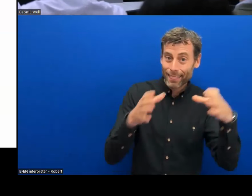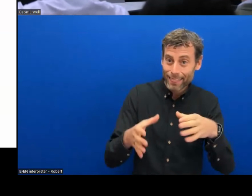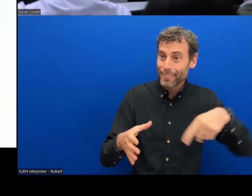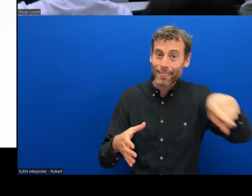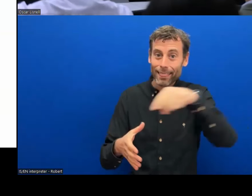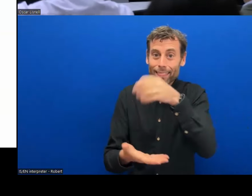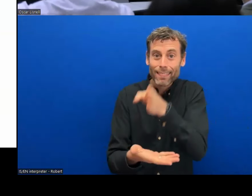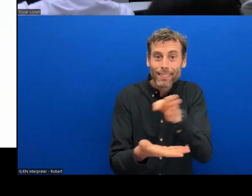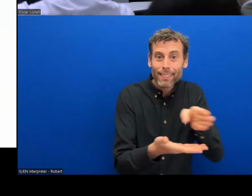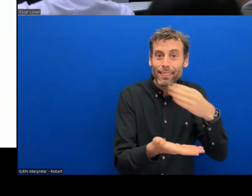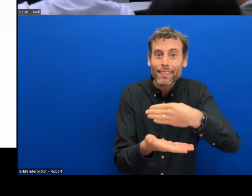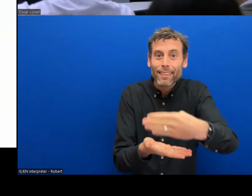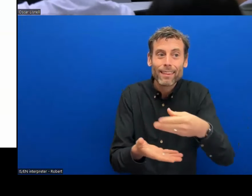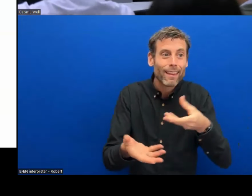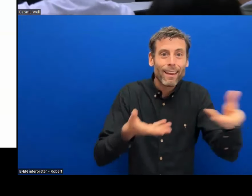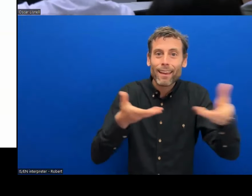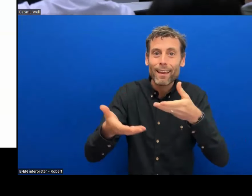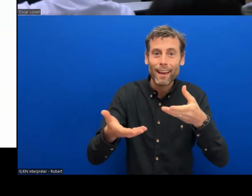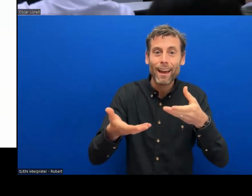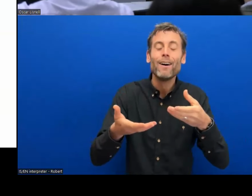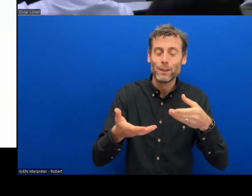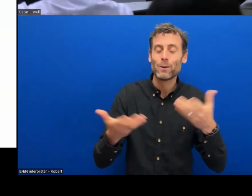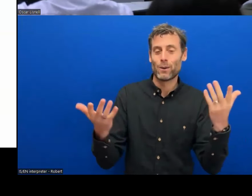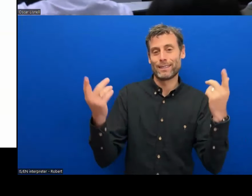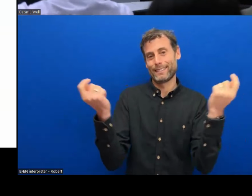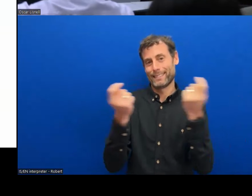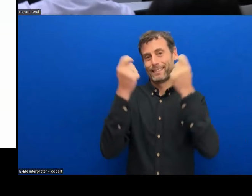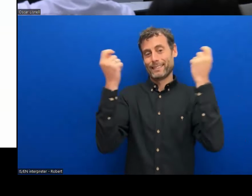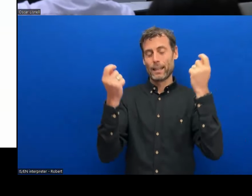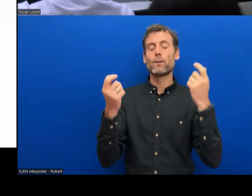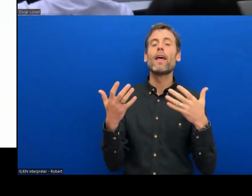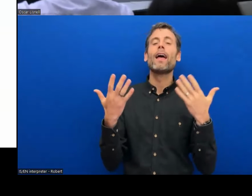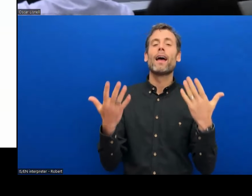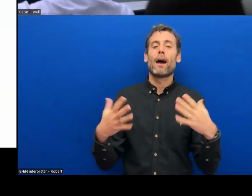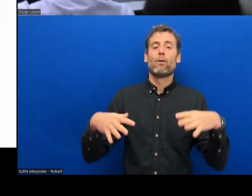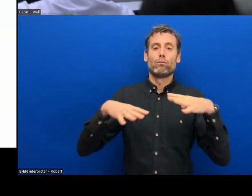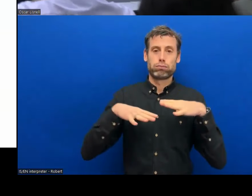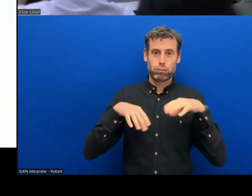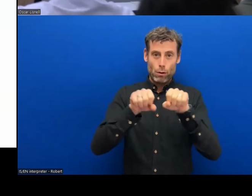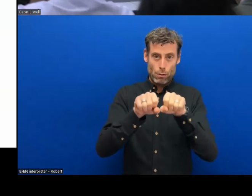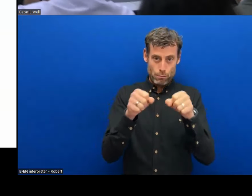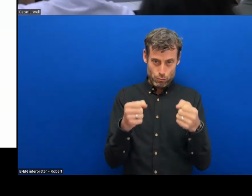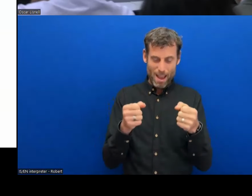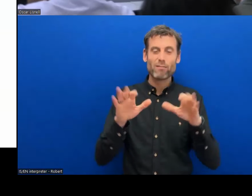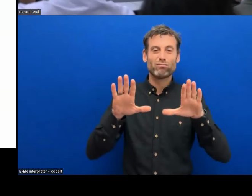take them and come to your seat, and then we start with the rest of the talks. Thank you, everyone.